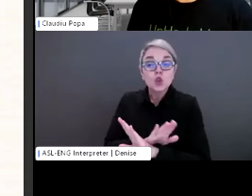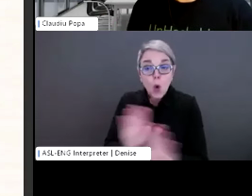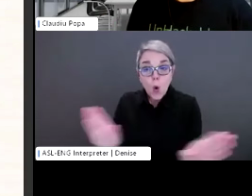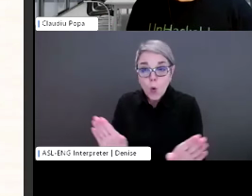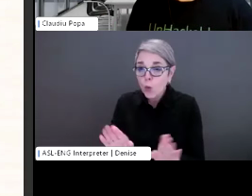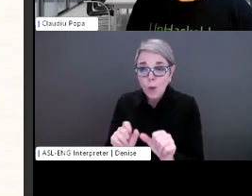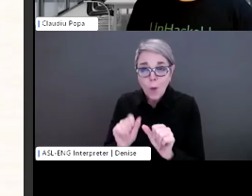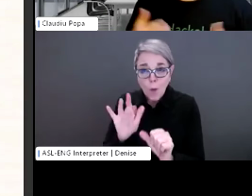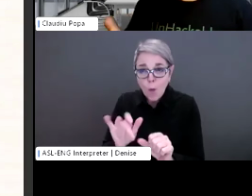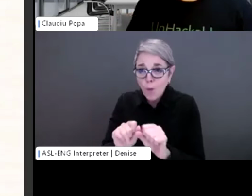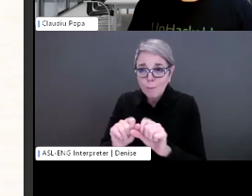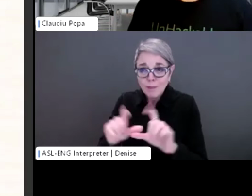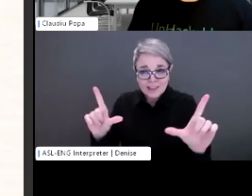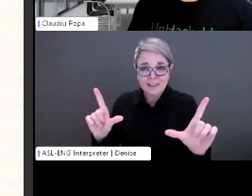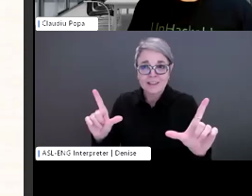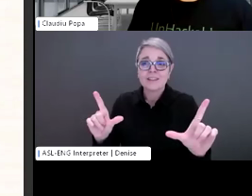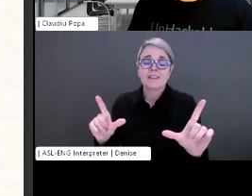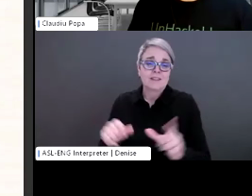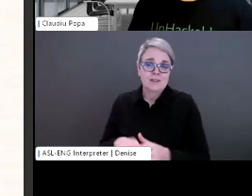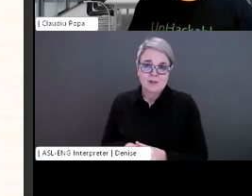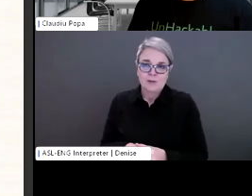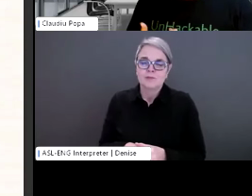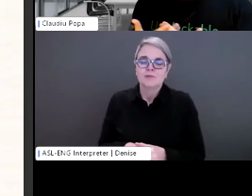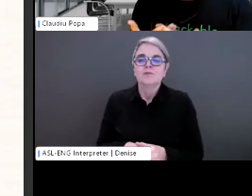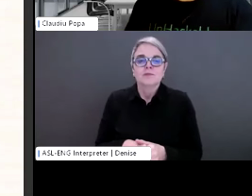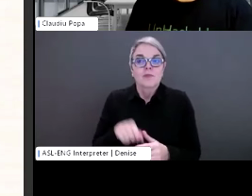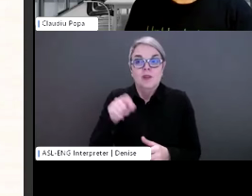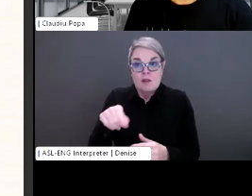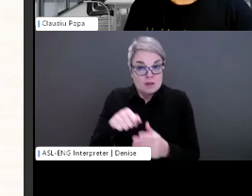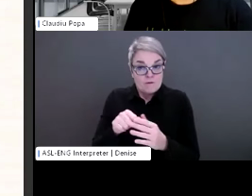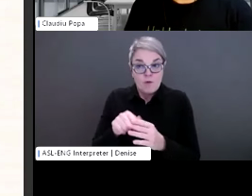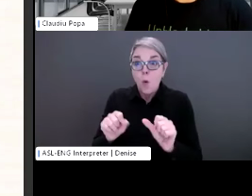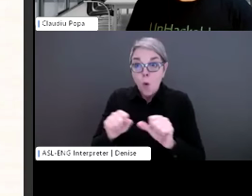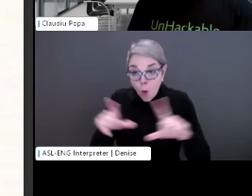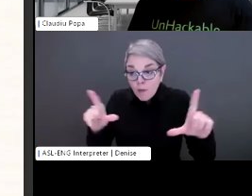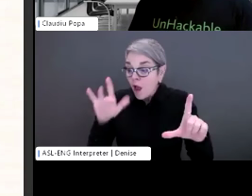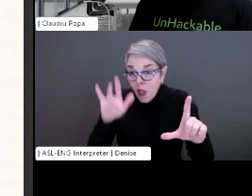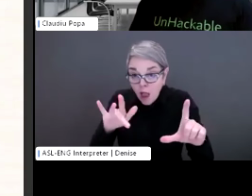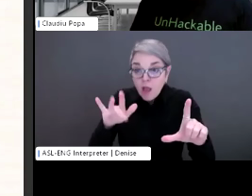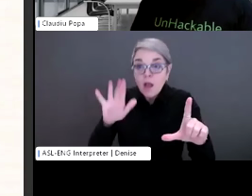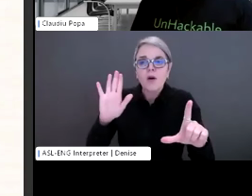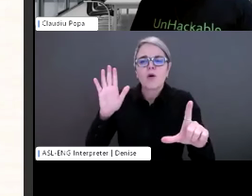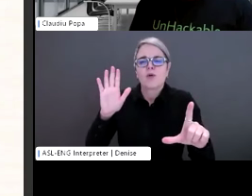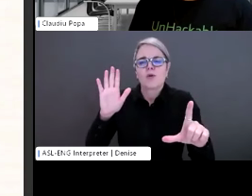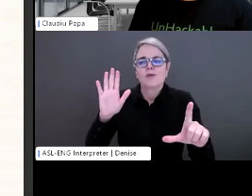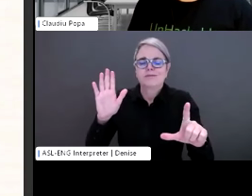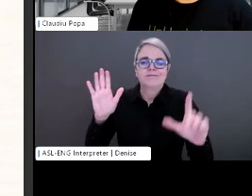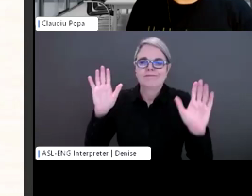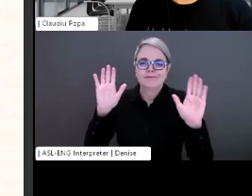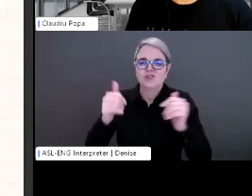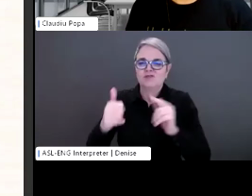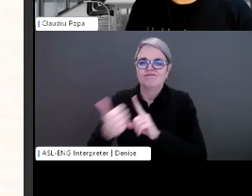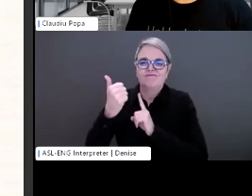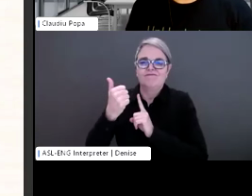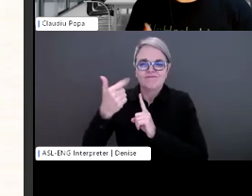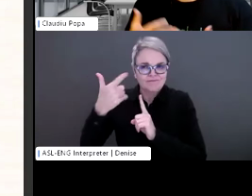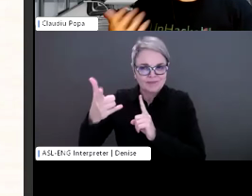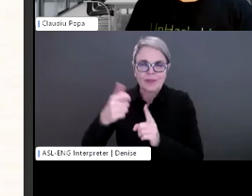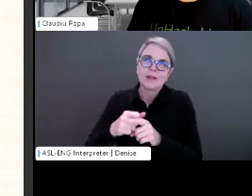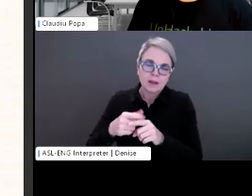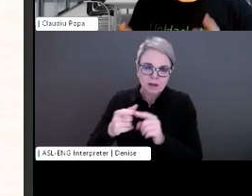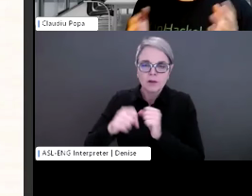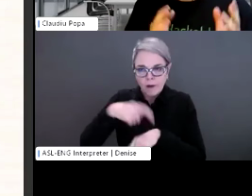right? Always screen your calls. Make sure that if you're certain that somebody is